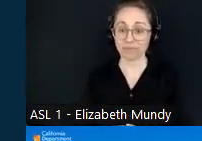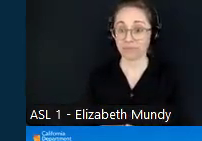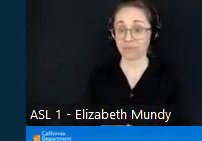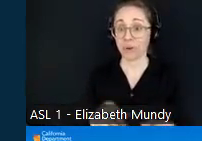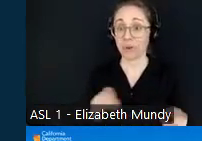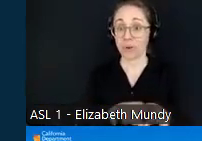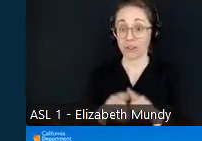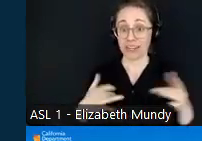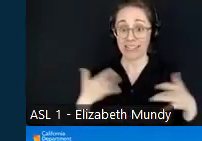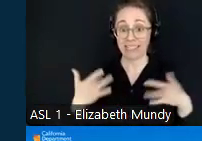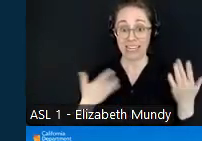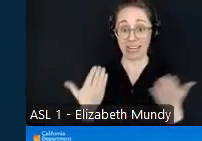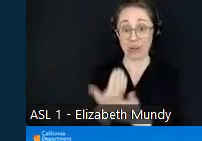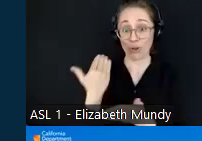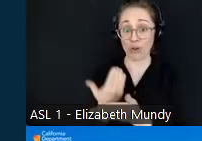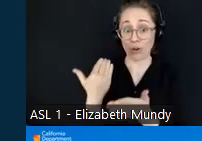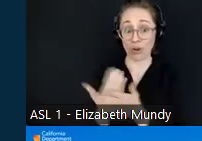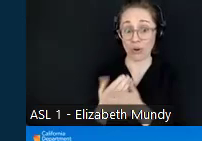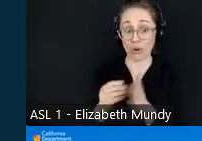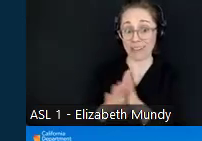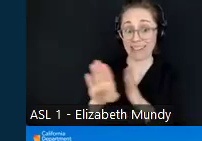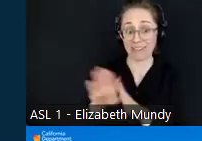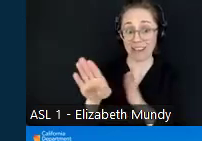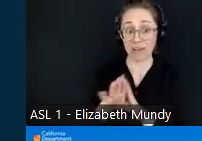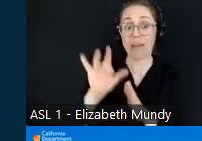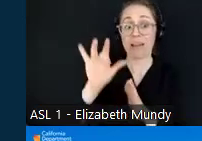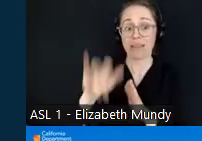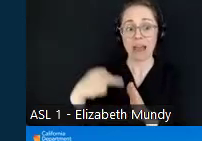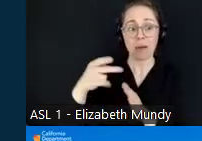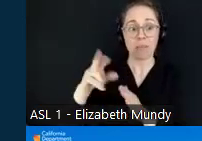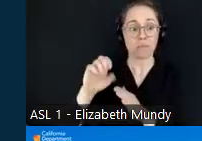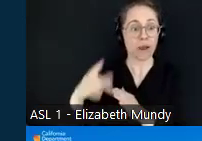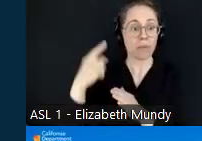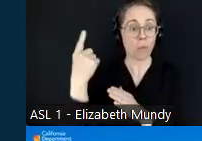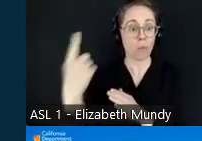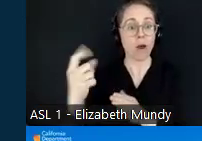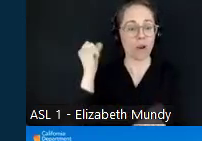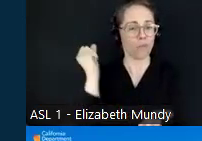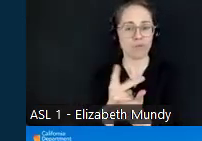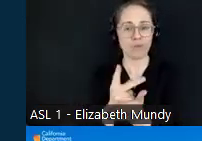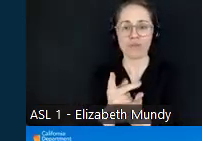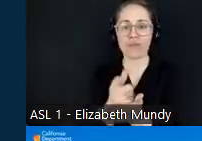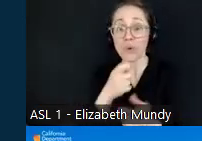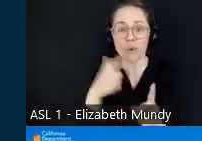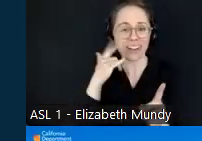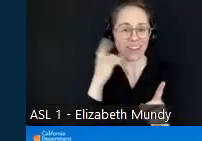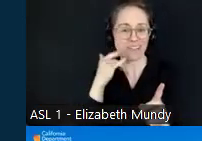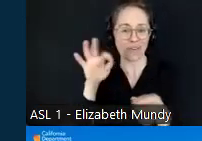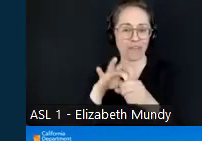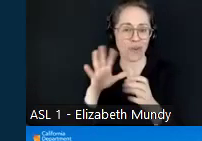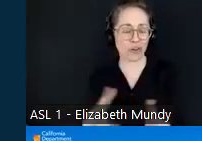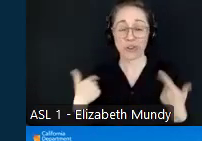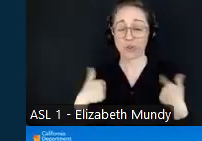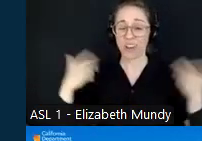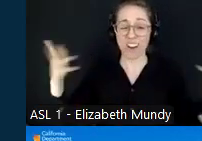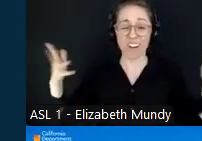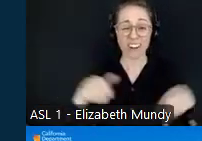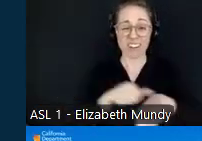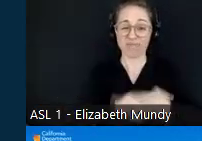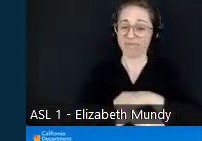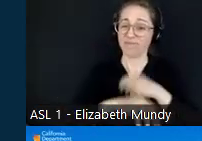development, Proposition 1 was approved by California voters, and we are already rolling up our sleeves and working